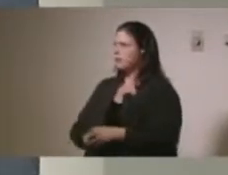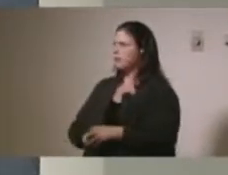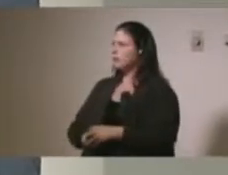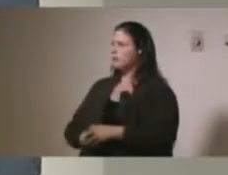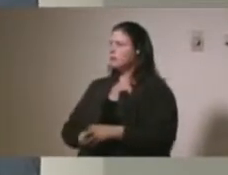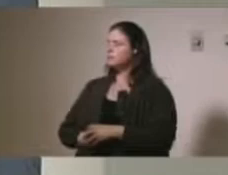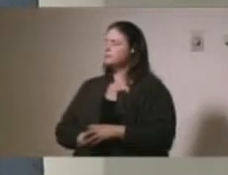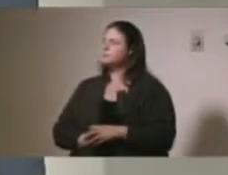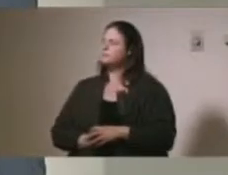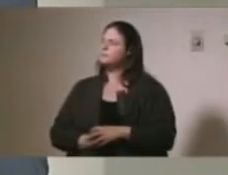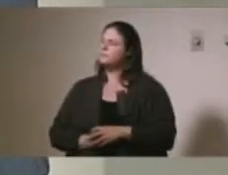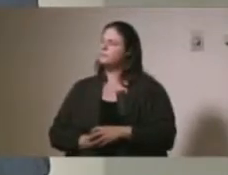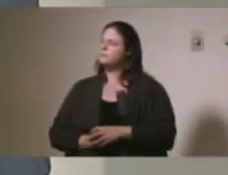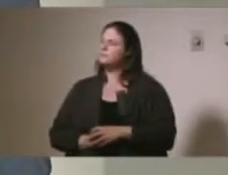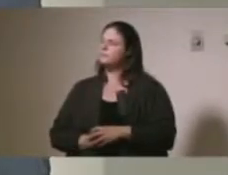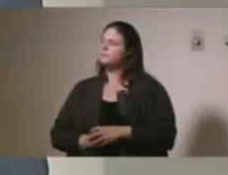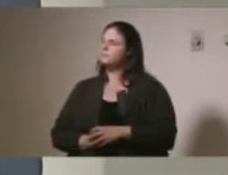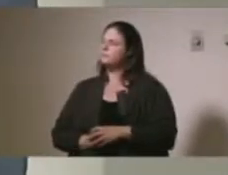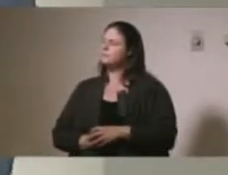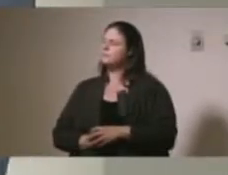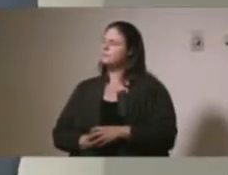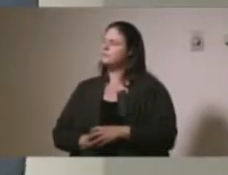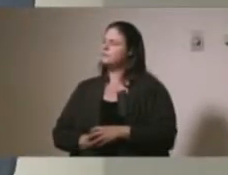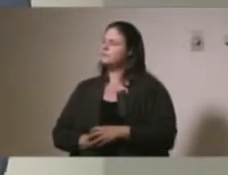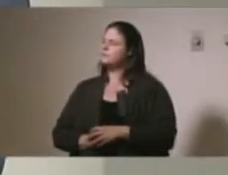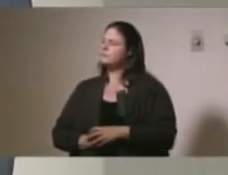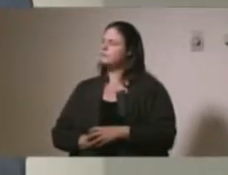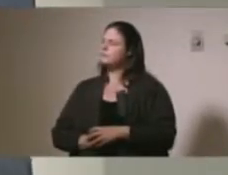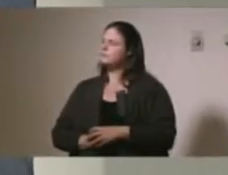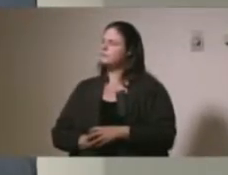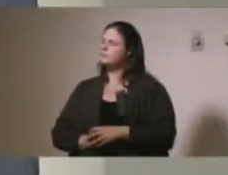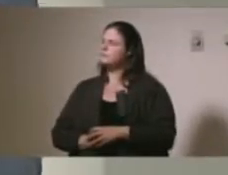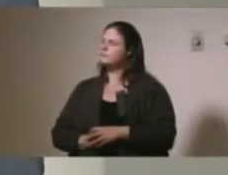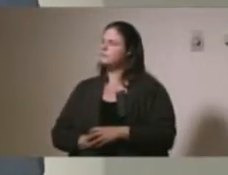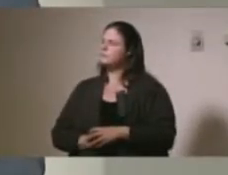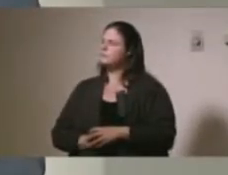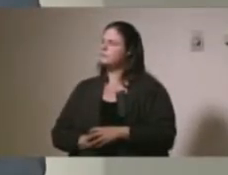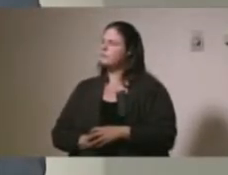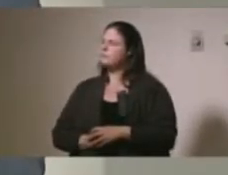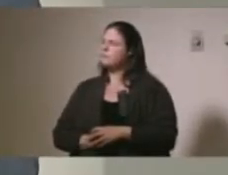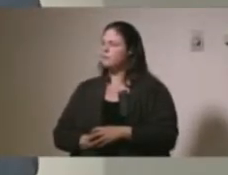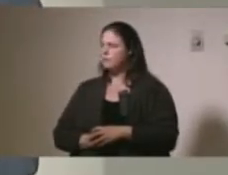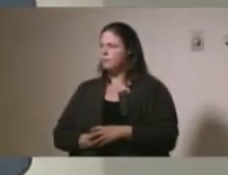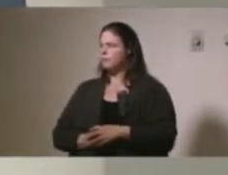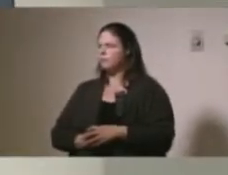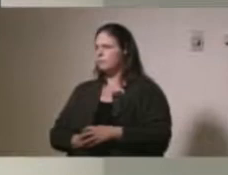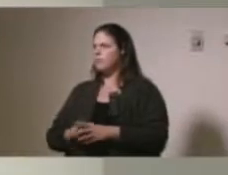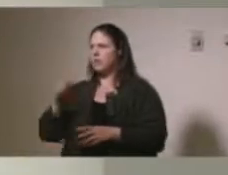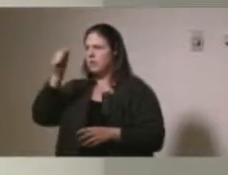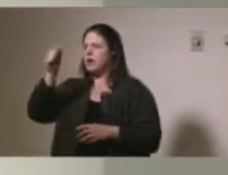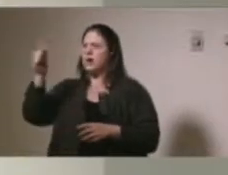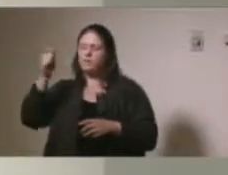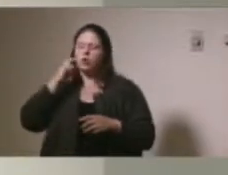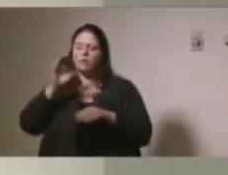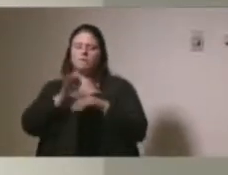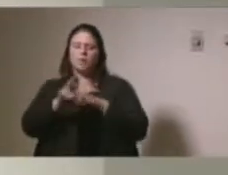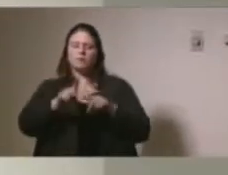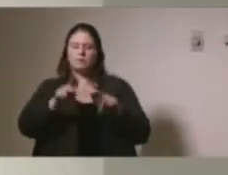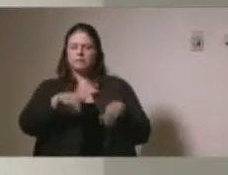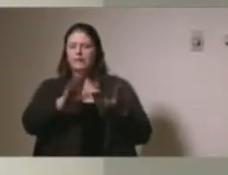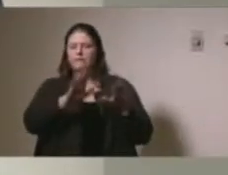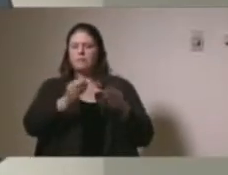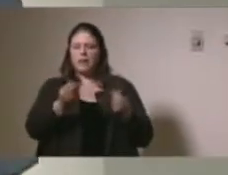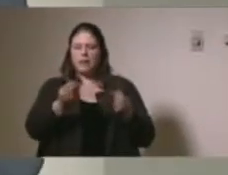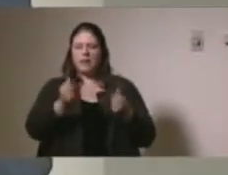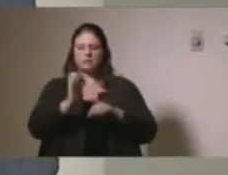to get land to put up community mailboxes, and we're looking at all these ways to